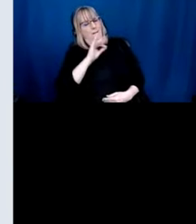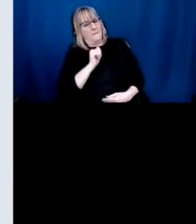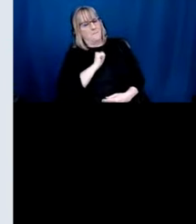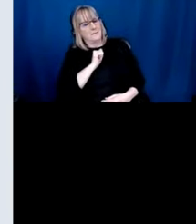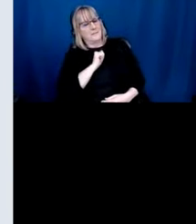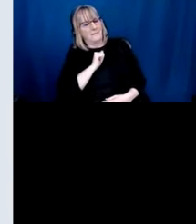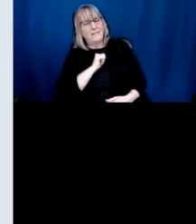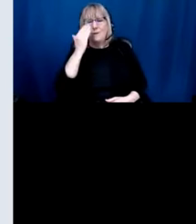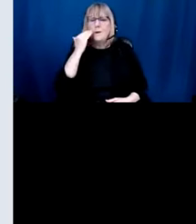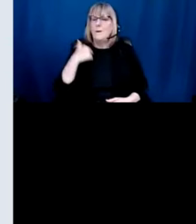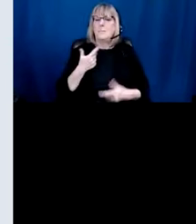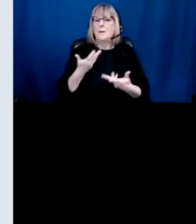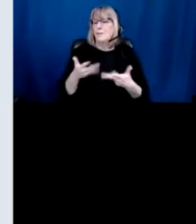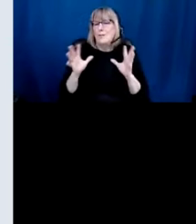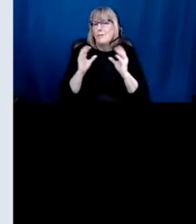y que es un